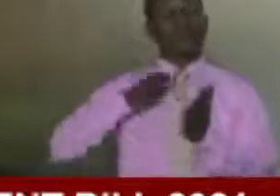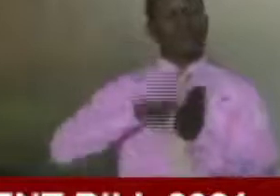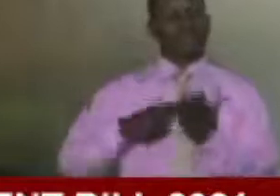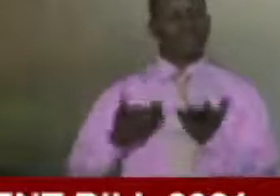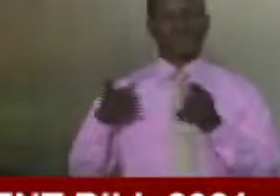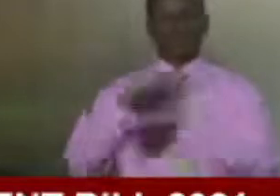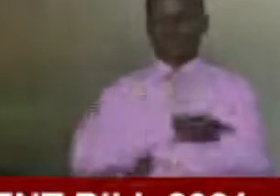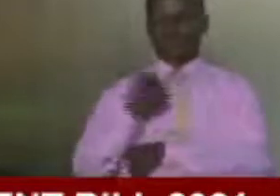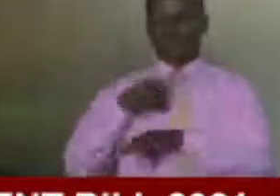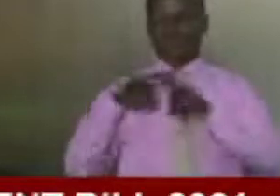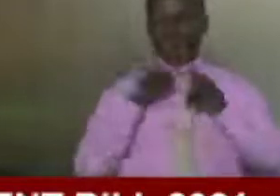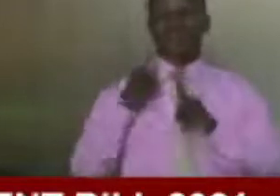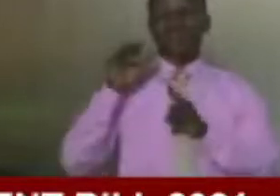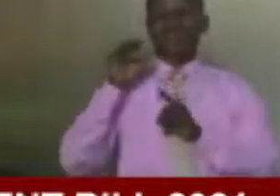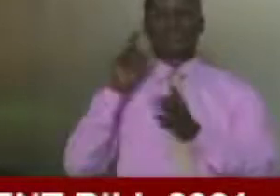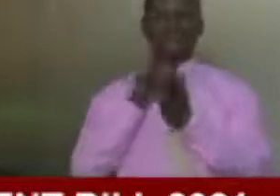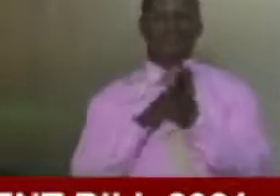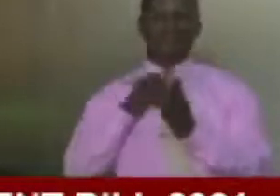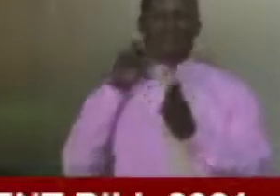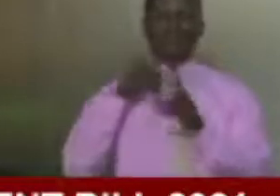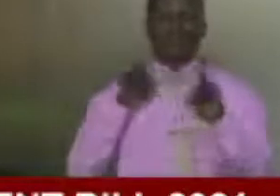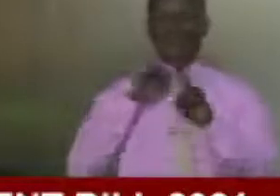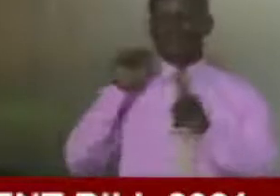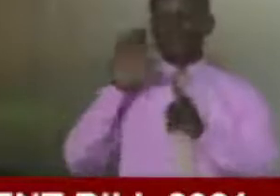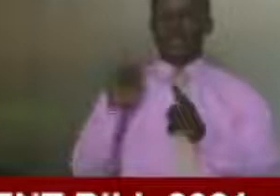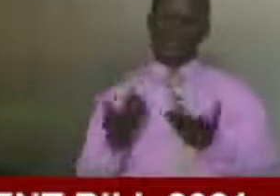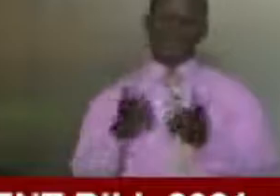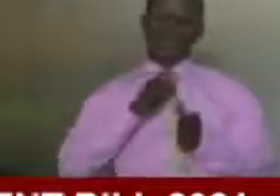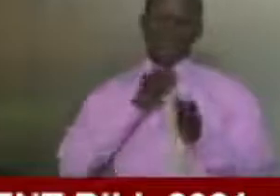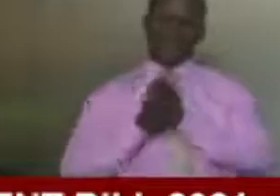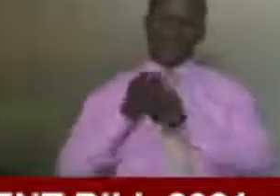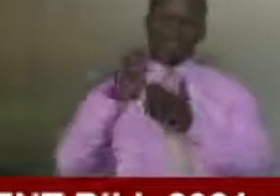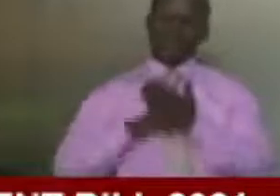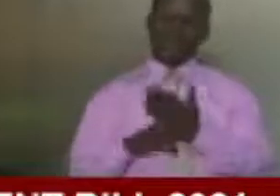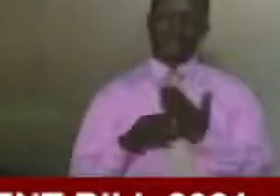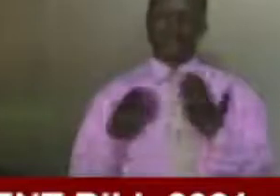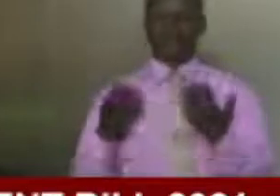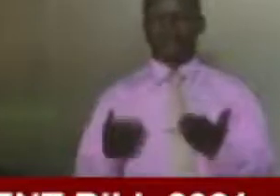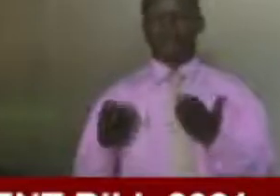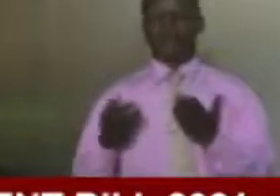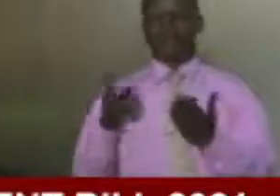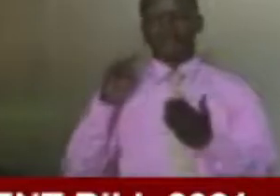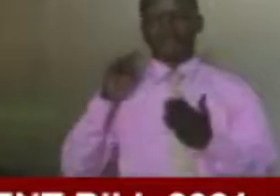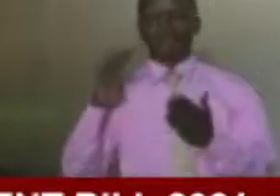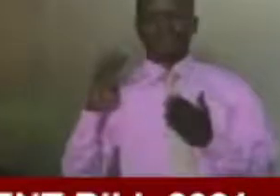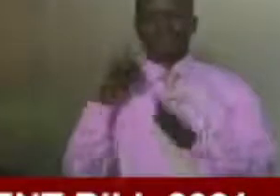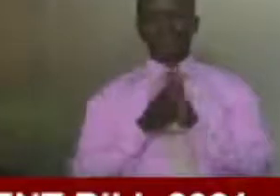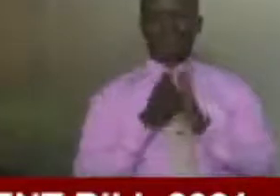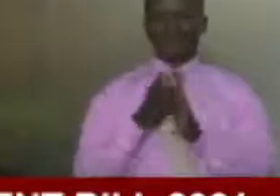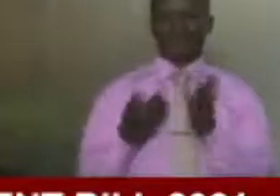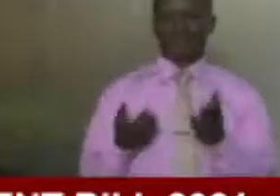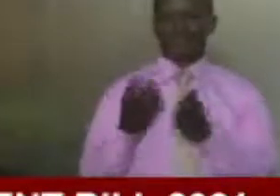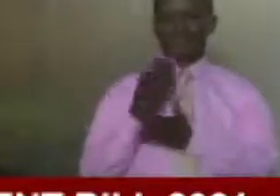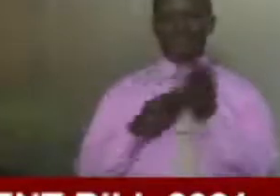created based on the passage of that bill, and amendments immediately, I think within the 24 hours or so, you know, the executive again